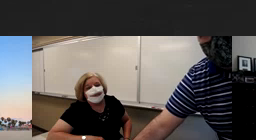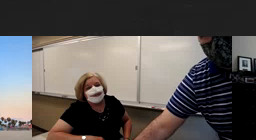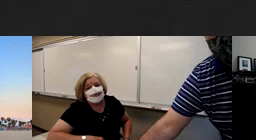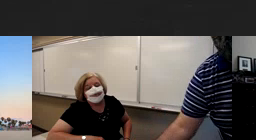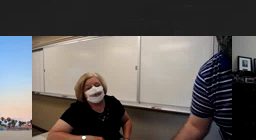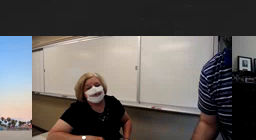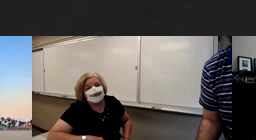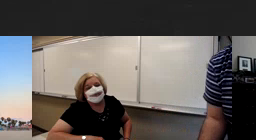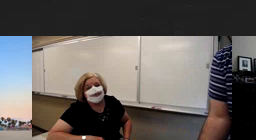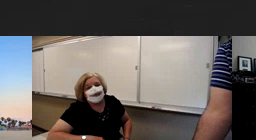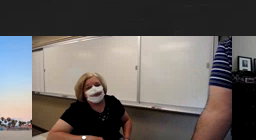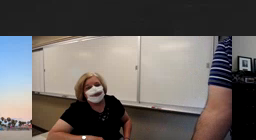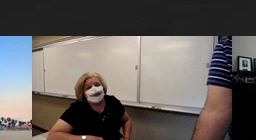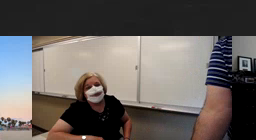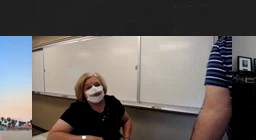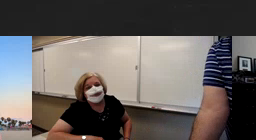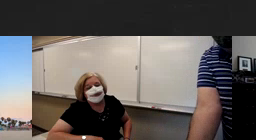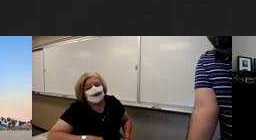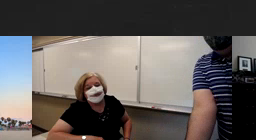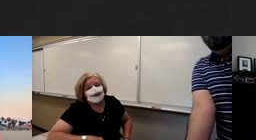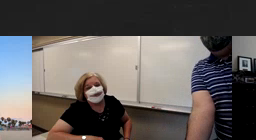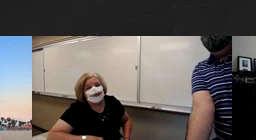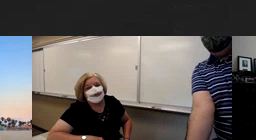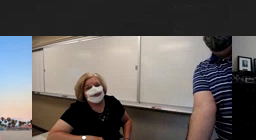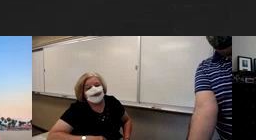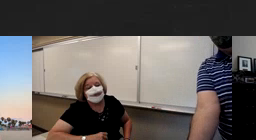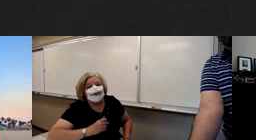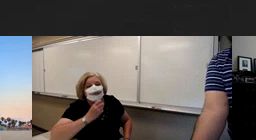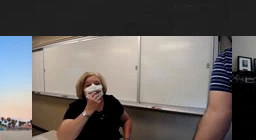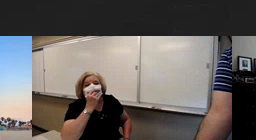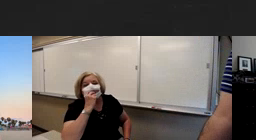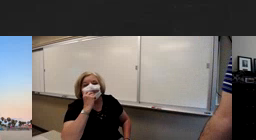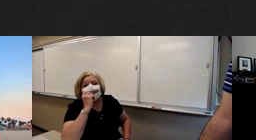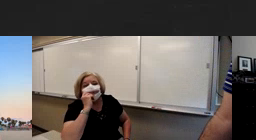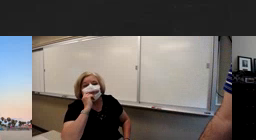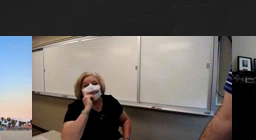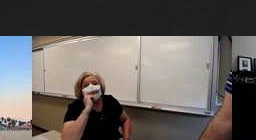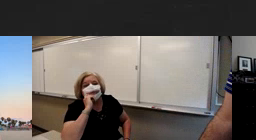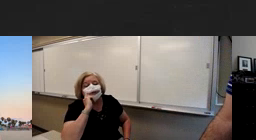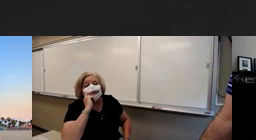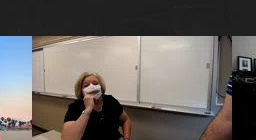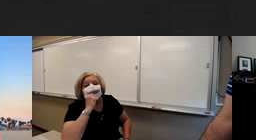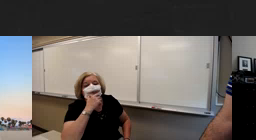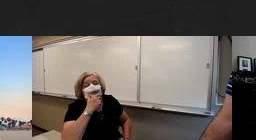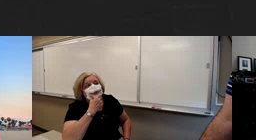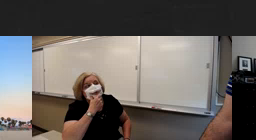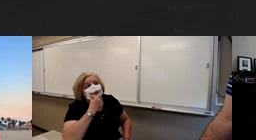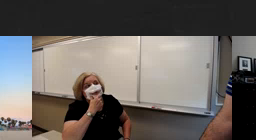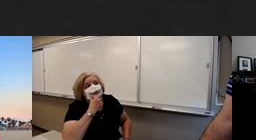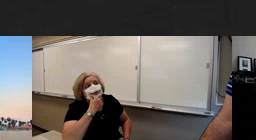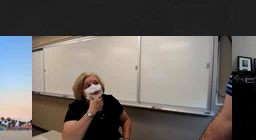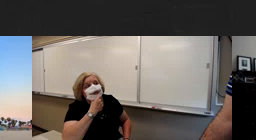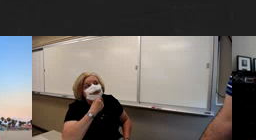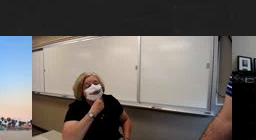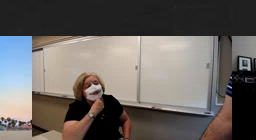icon on the left, I see general post, file, and staff notebook, but I don't see the